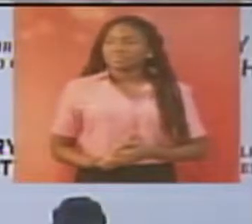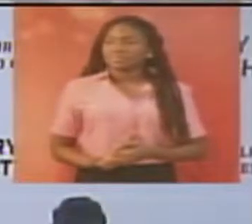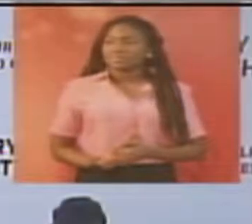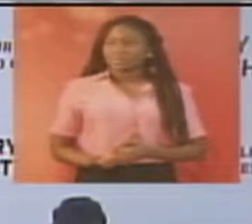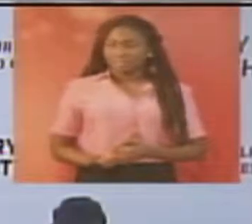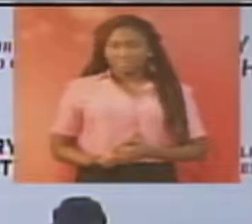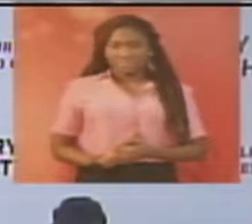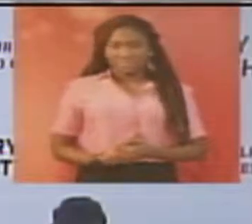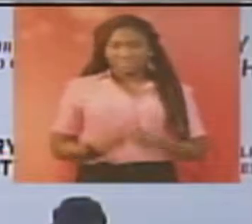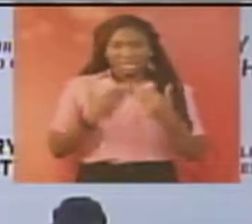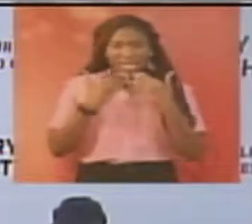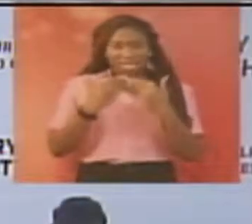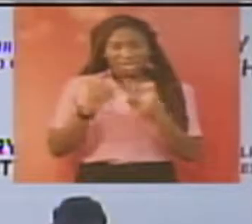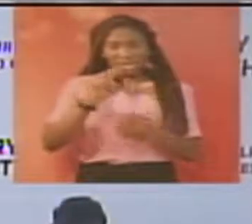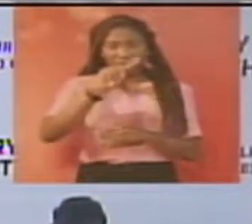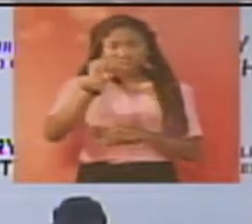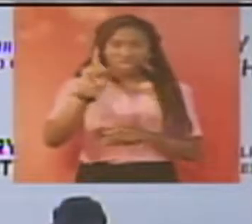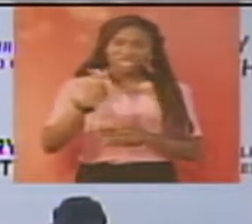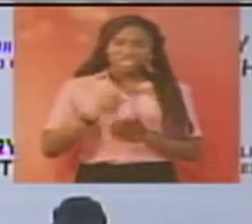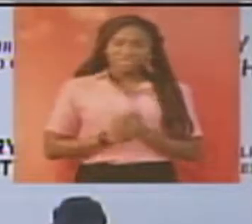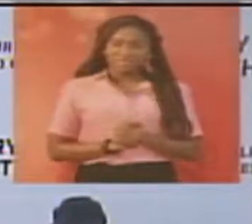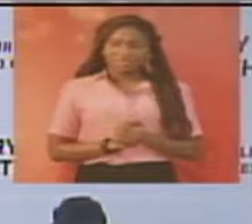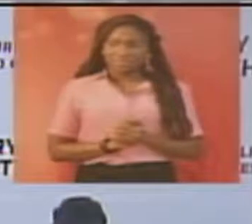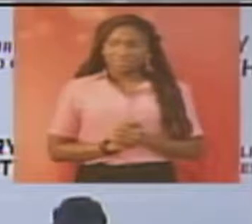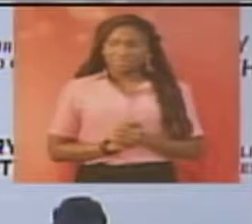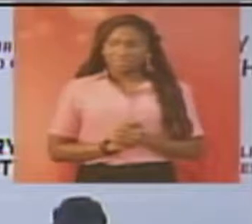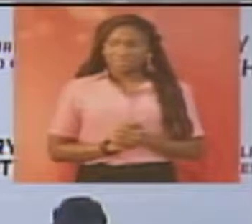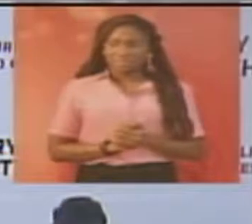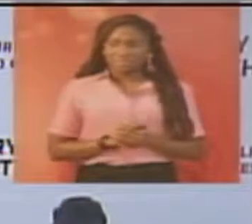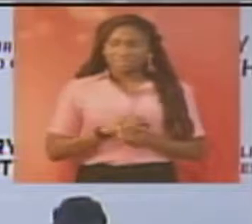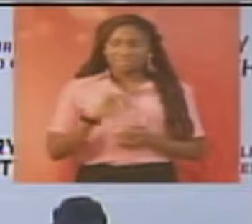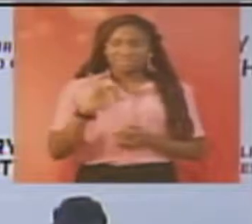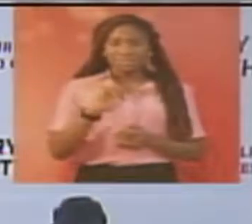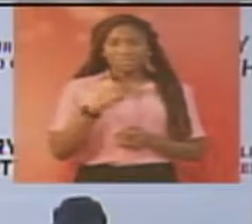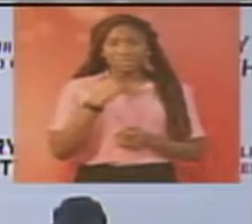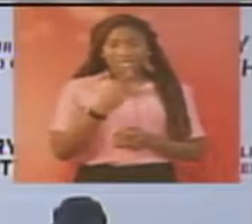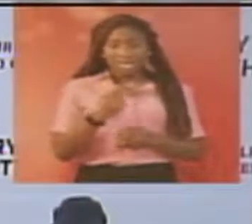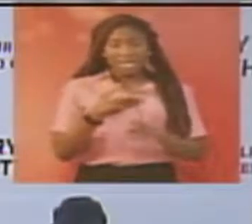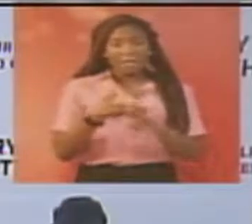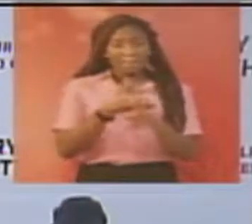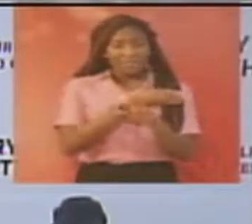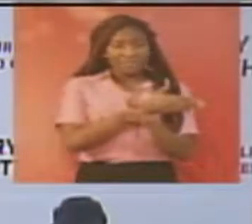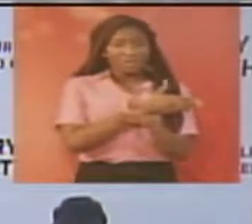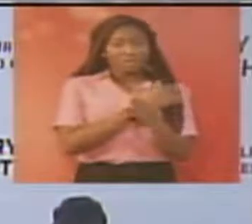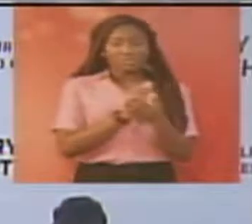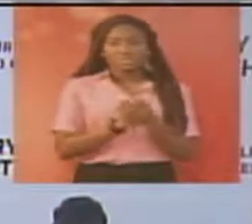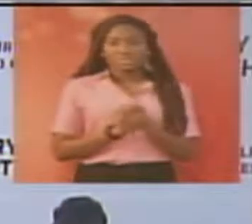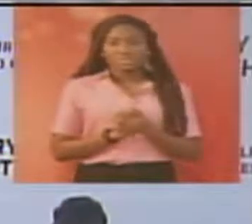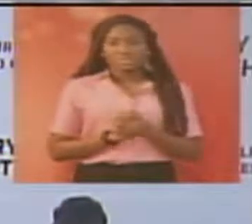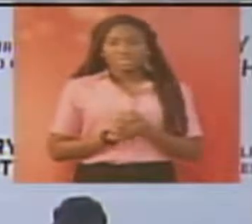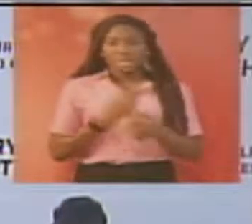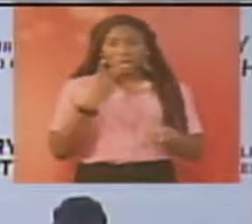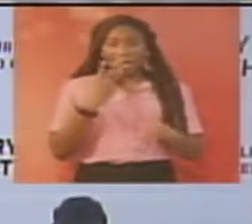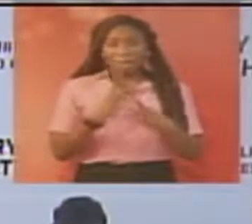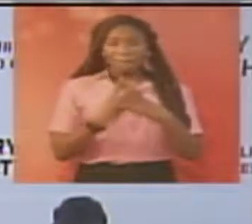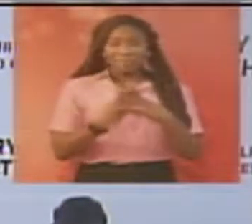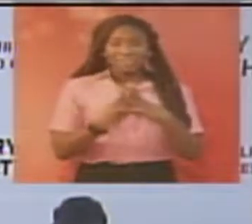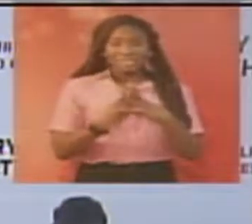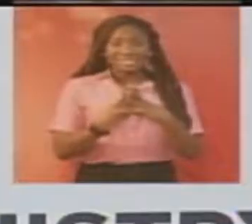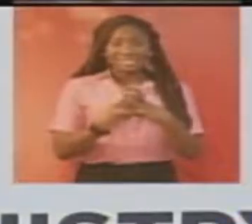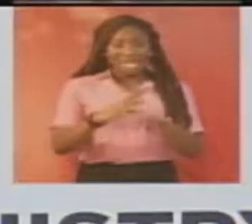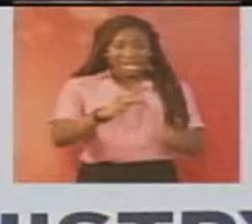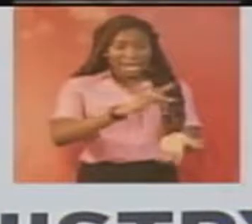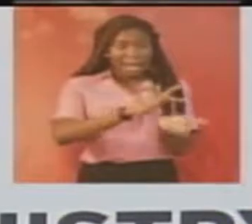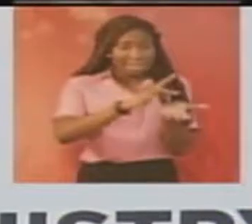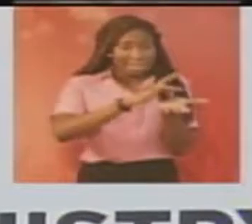Okay, thank you for the questions. As we had indicated before, the prison medical response is actually